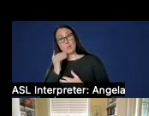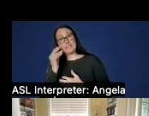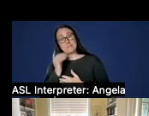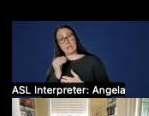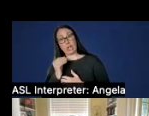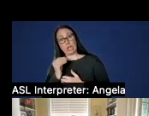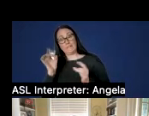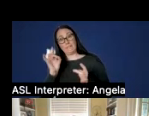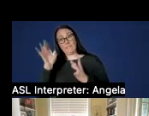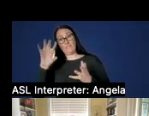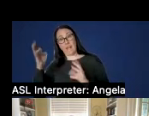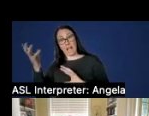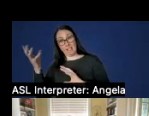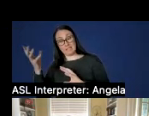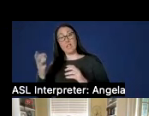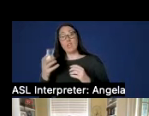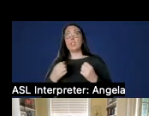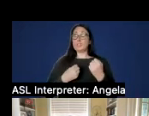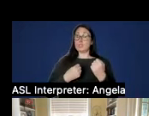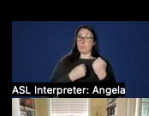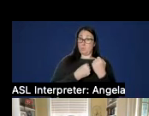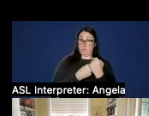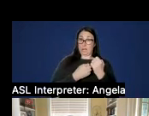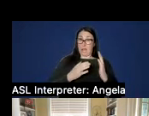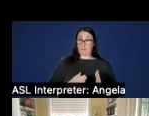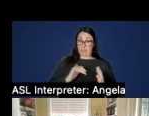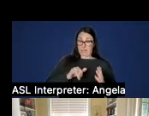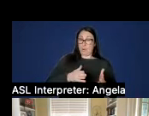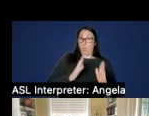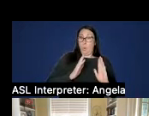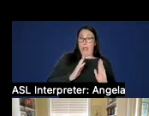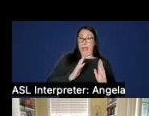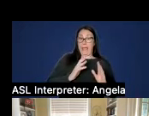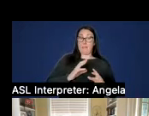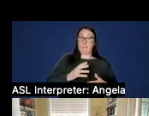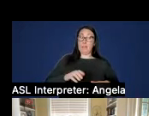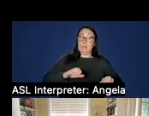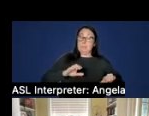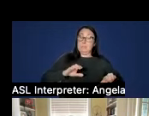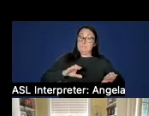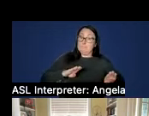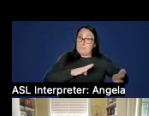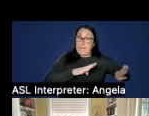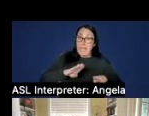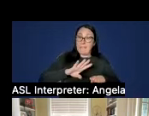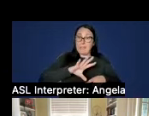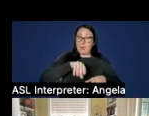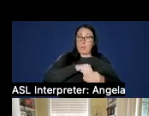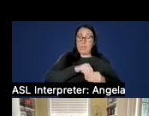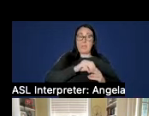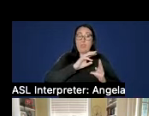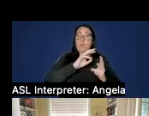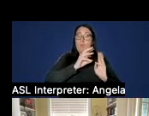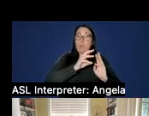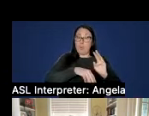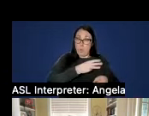being an advocate is a way of being in the world, and we are willing to challenge harmful practices and oppression and all the other